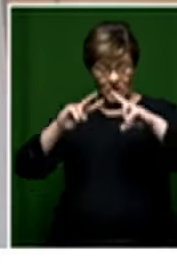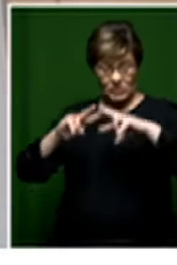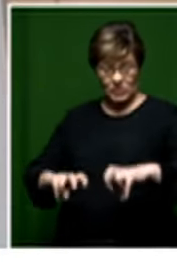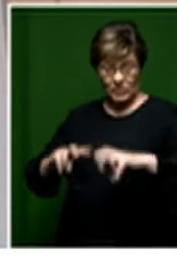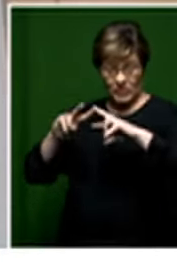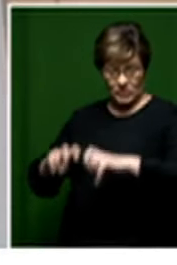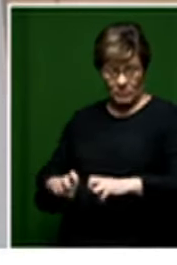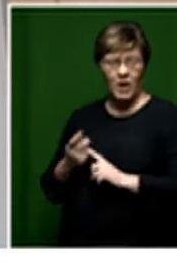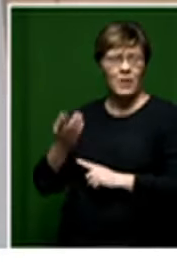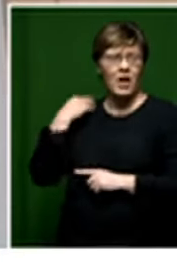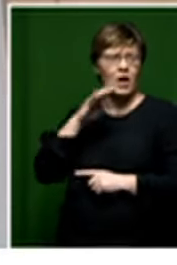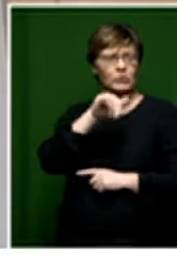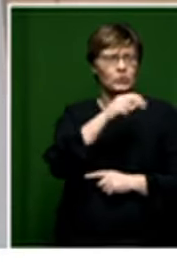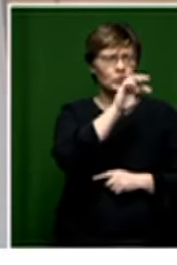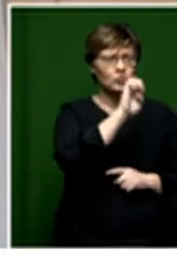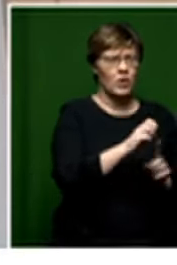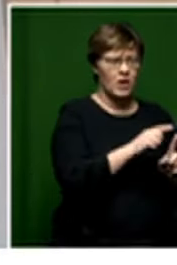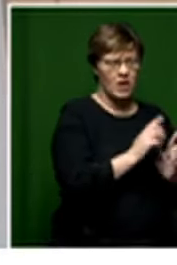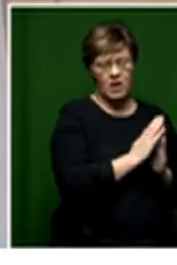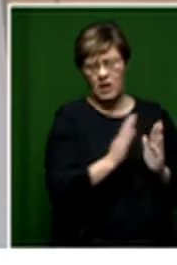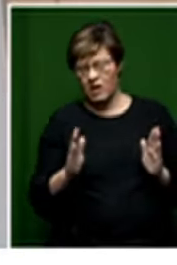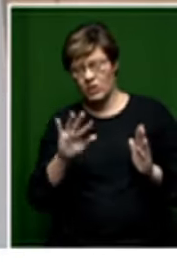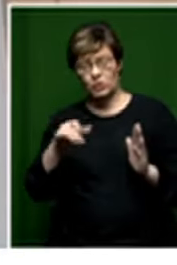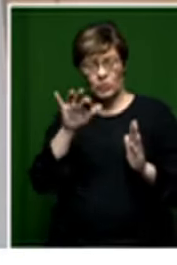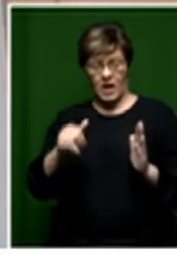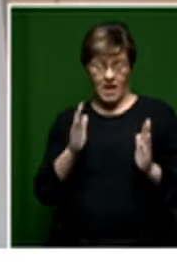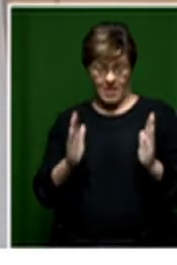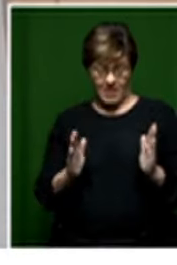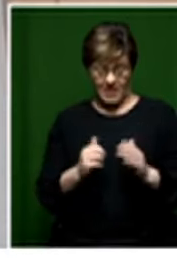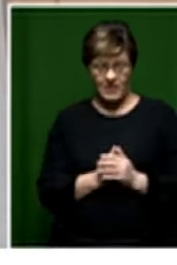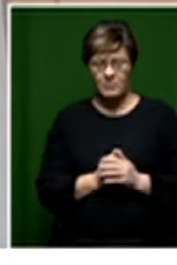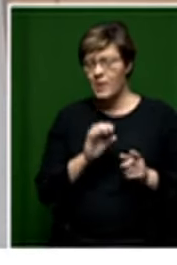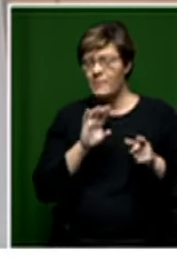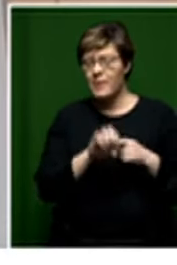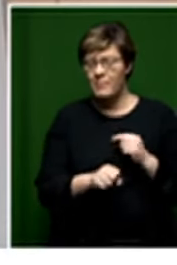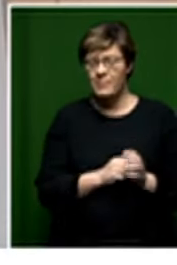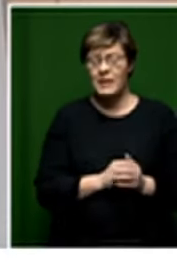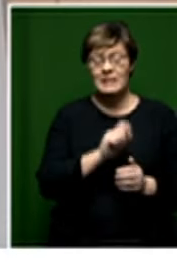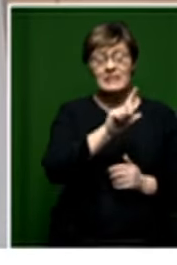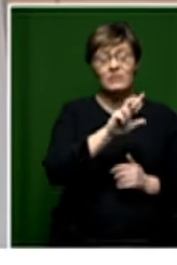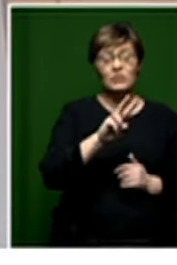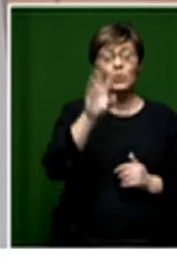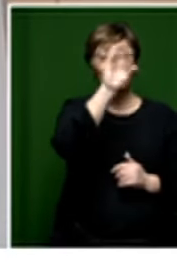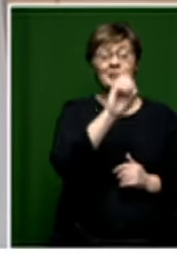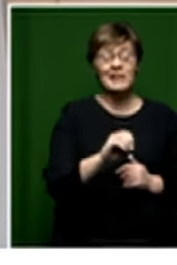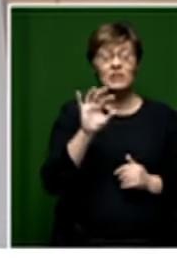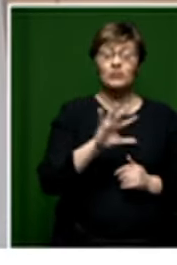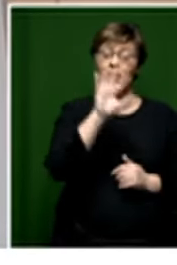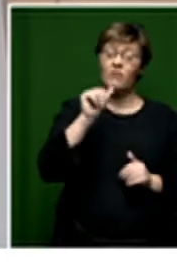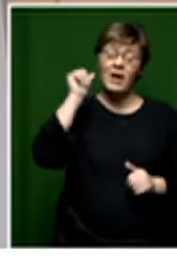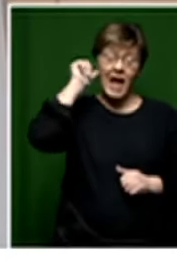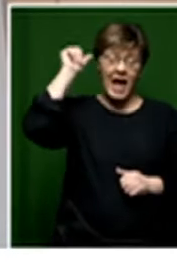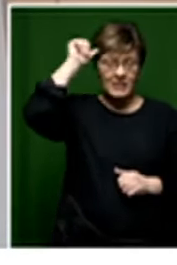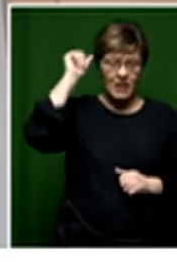between late June and mid-July. And what it found is that 72% of South African